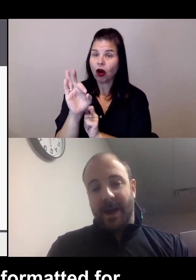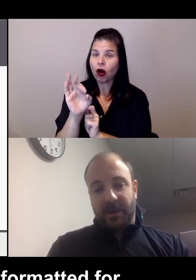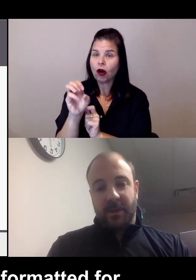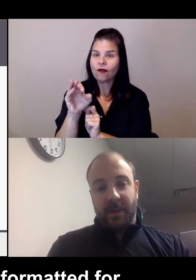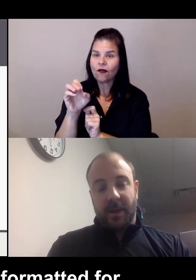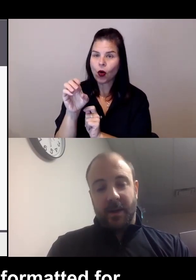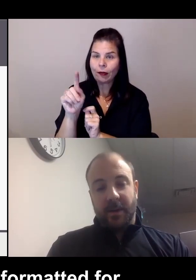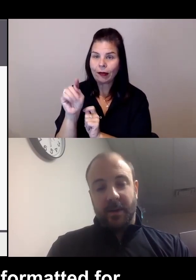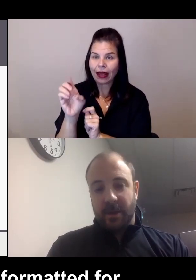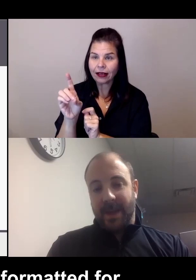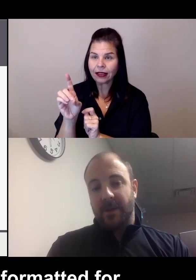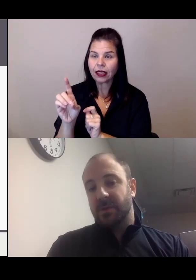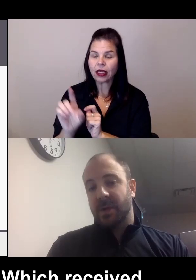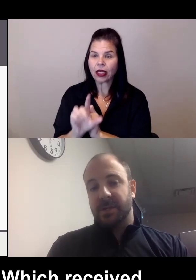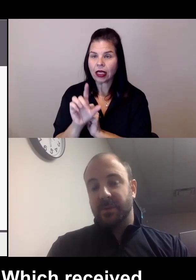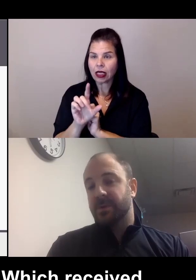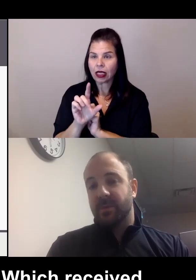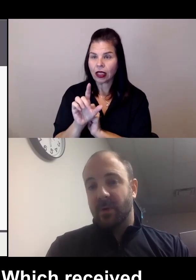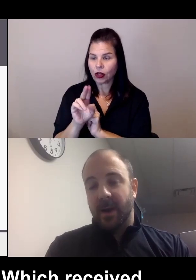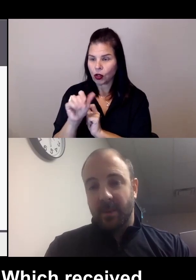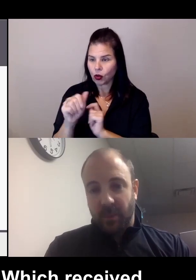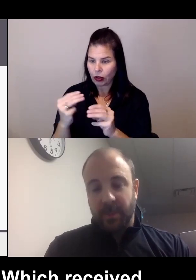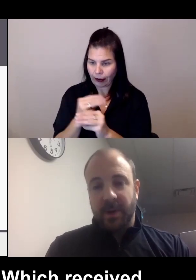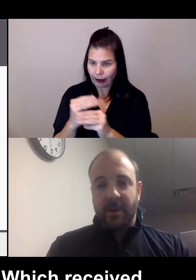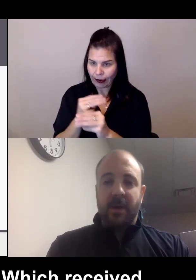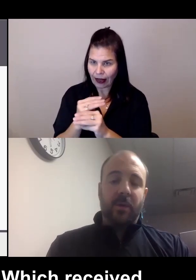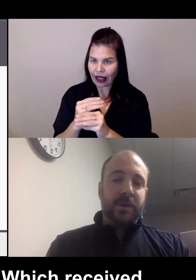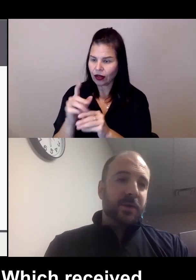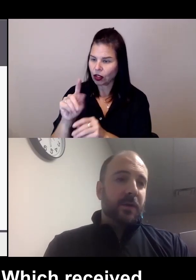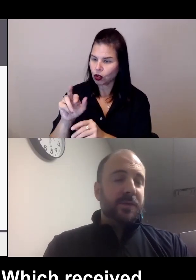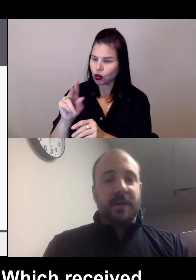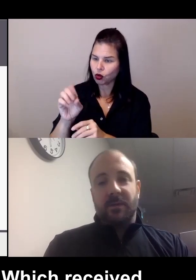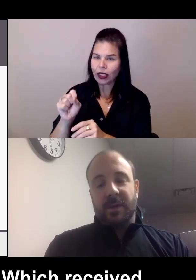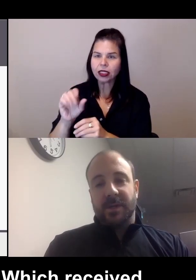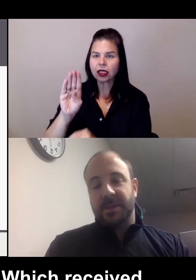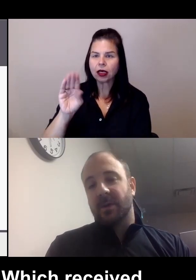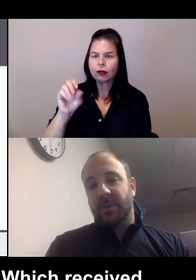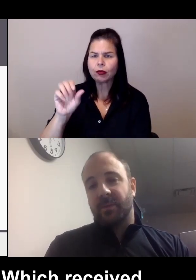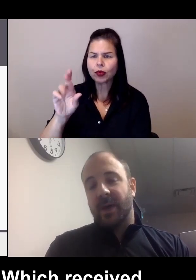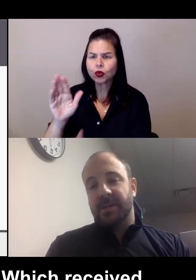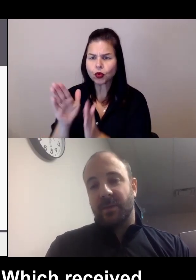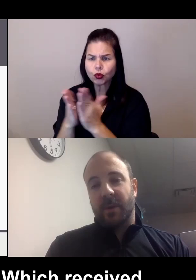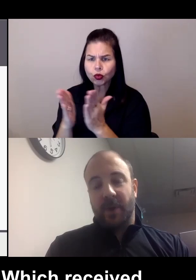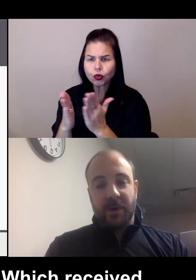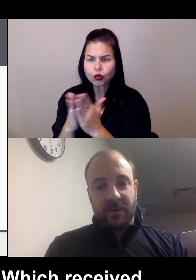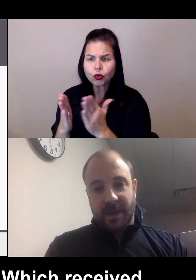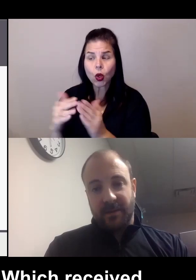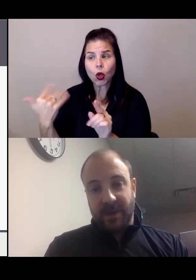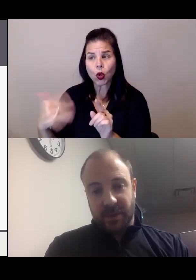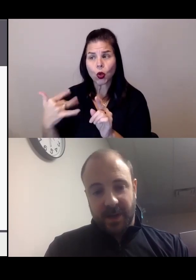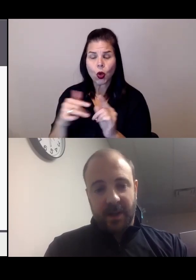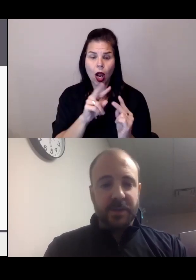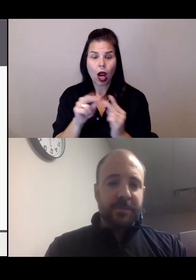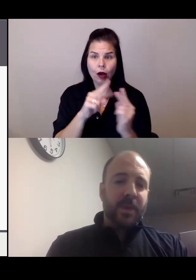LIUNA Math Trades Booster Program workbook, which received considerable praise from our partners